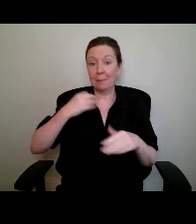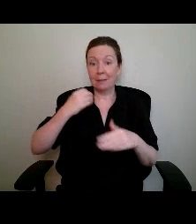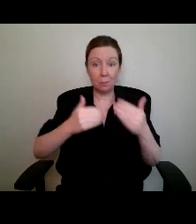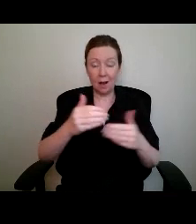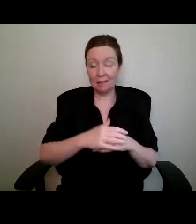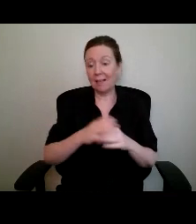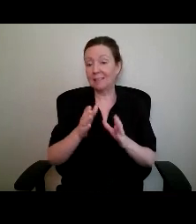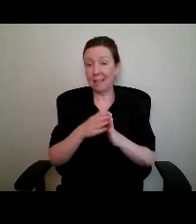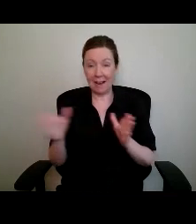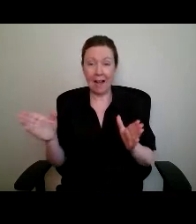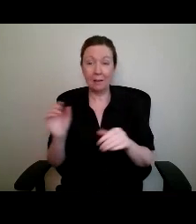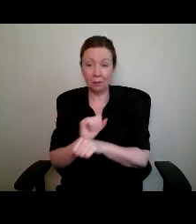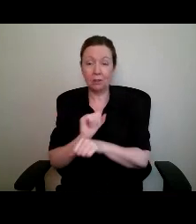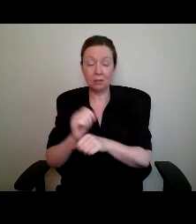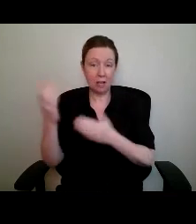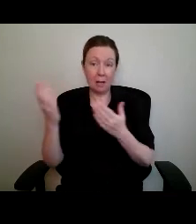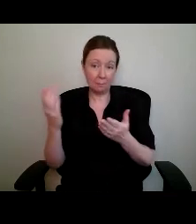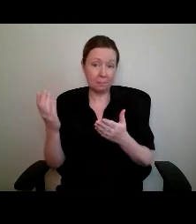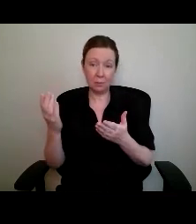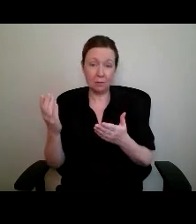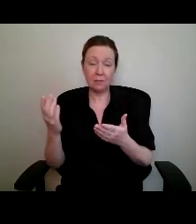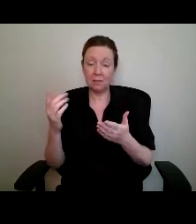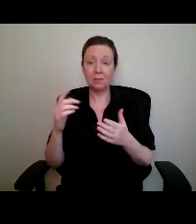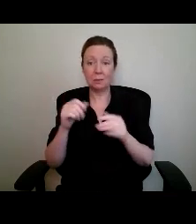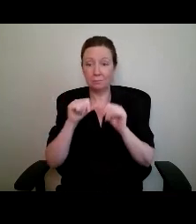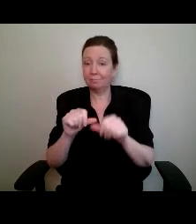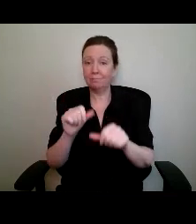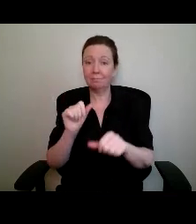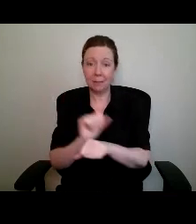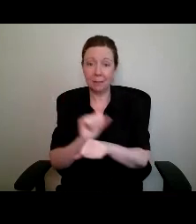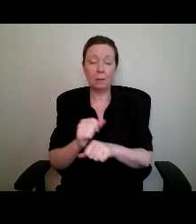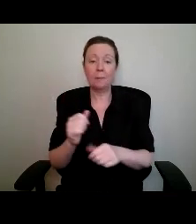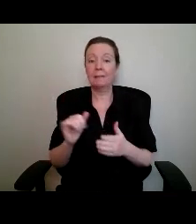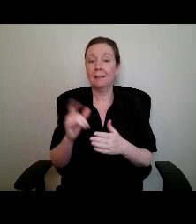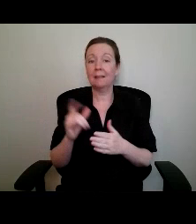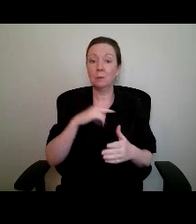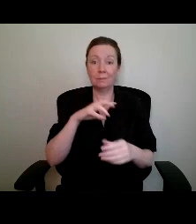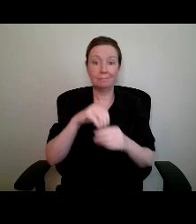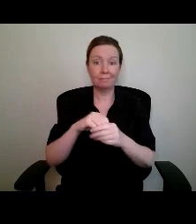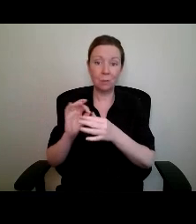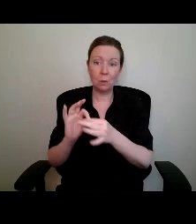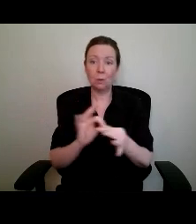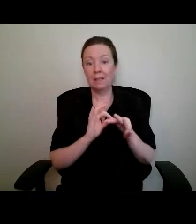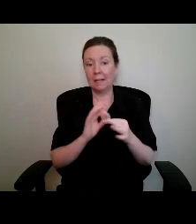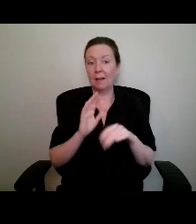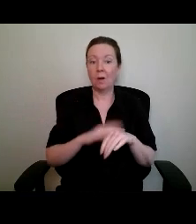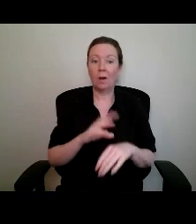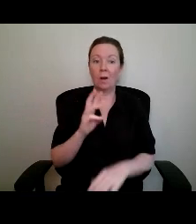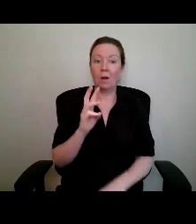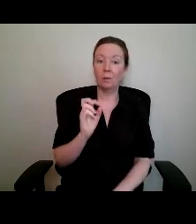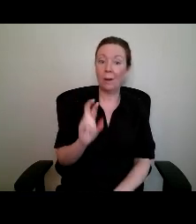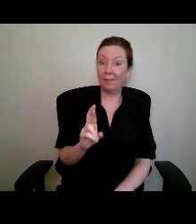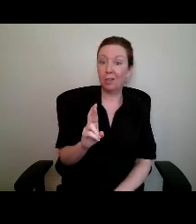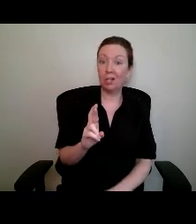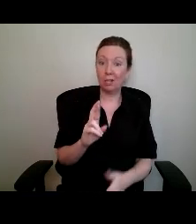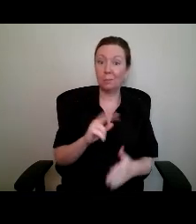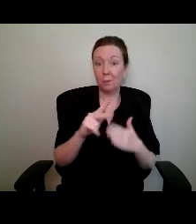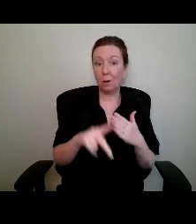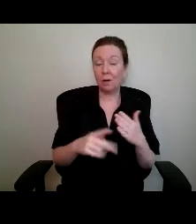even after services to maintain employment. So this is where we would coordinate on the waiver program. So maybe we start with